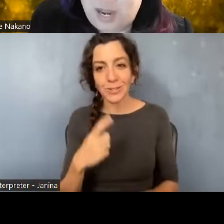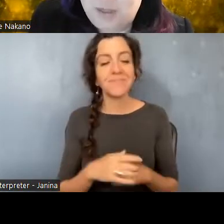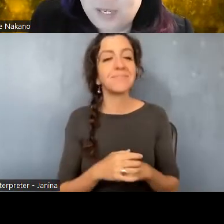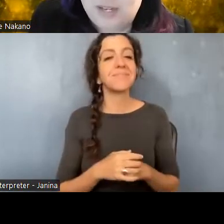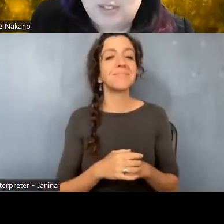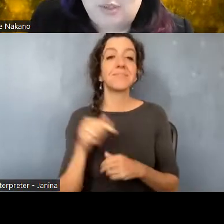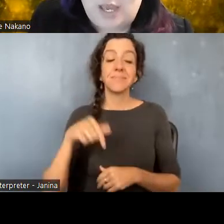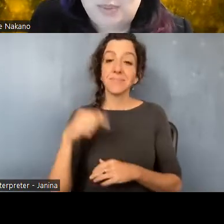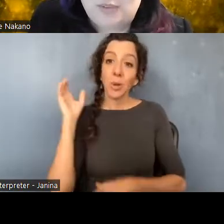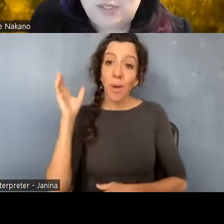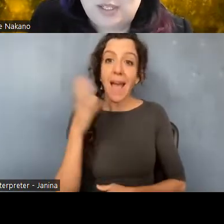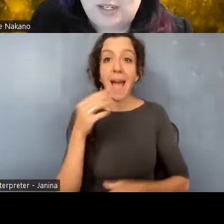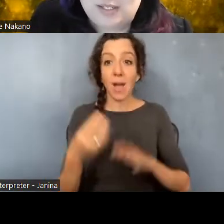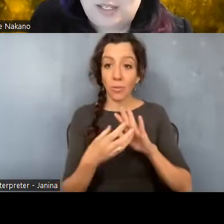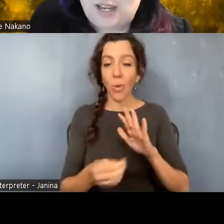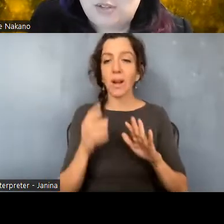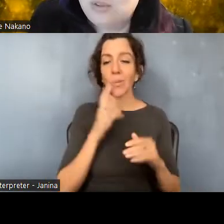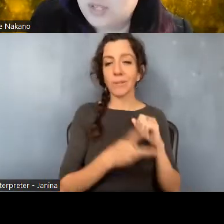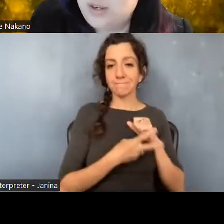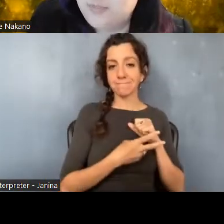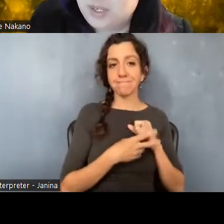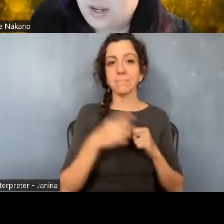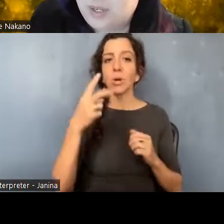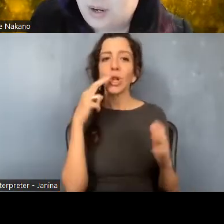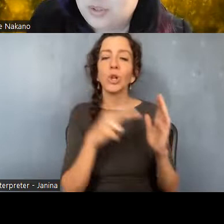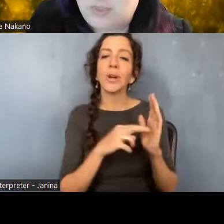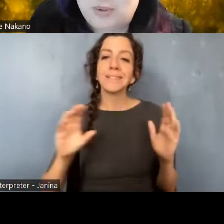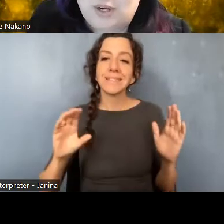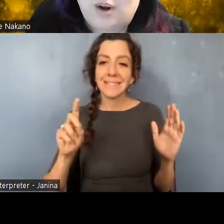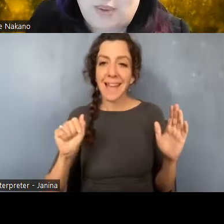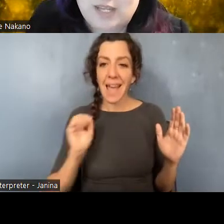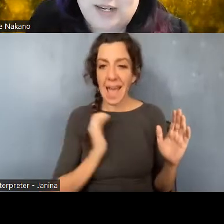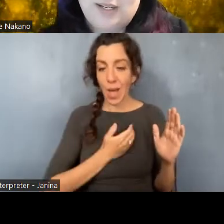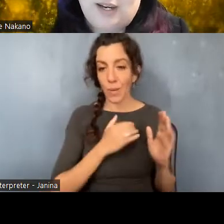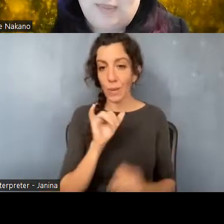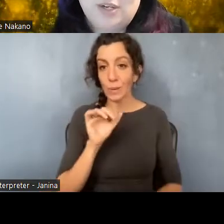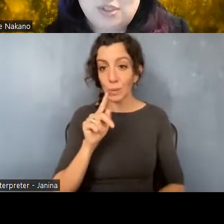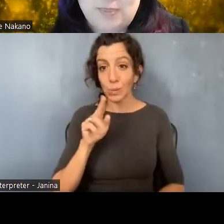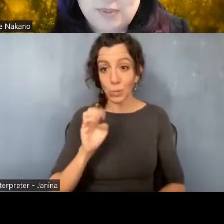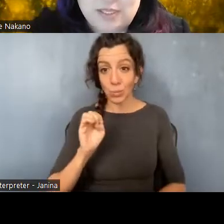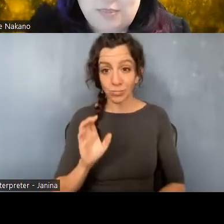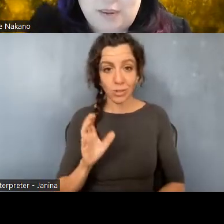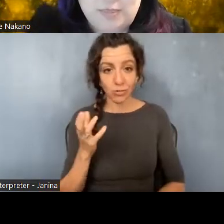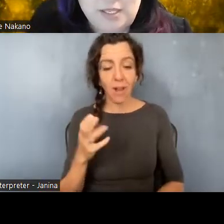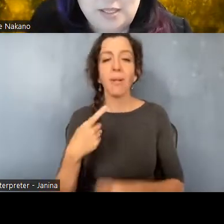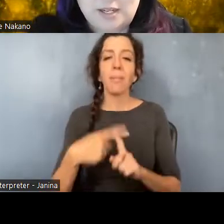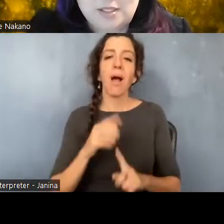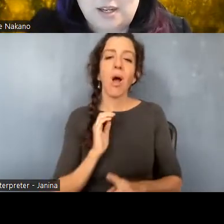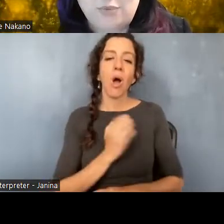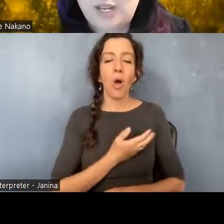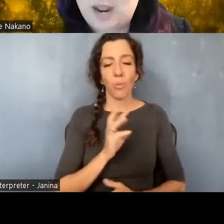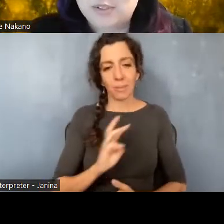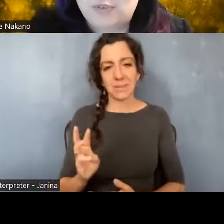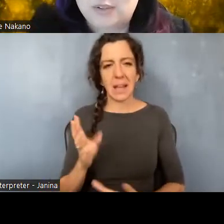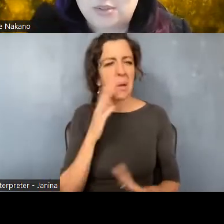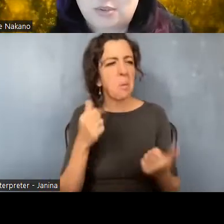be archived, so you'll be able to visit CDA's YouTube channel, and it'll also be posted on our website. And it should be posted probably in the next